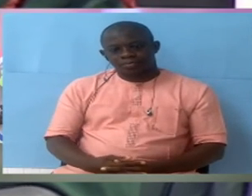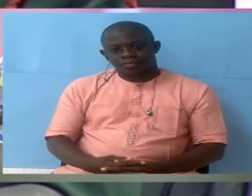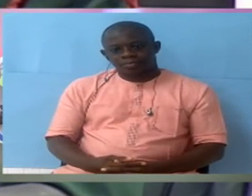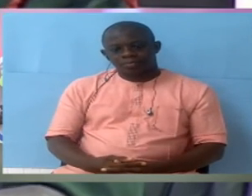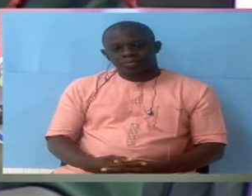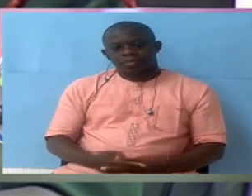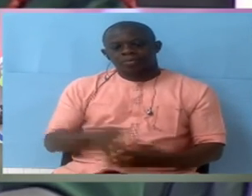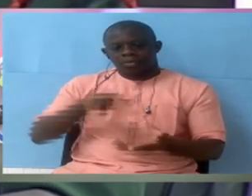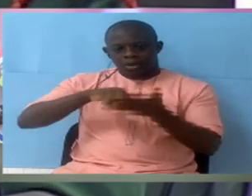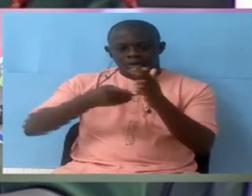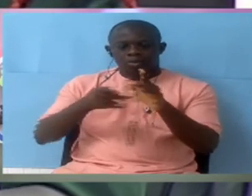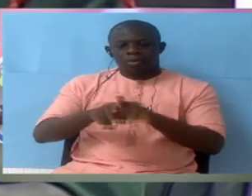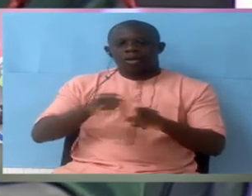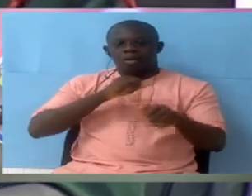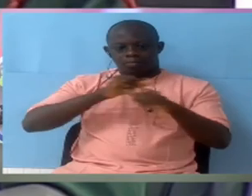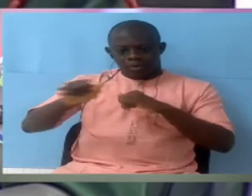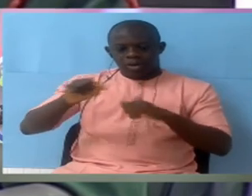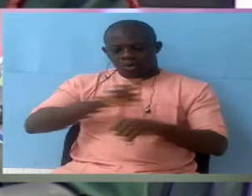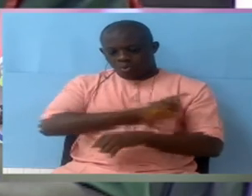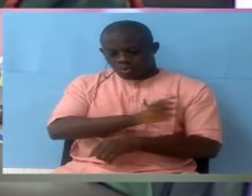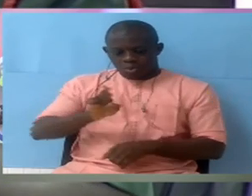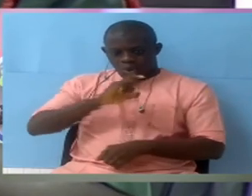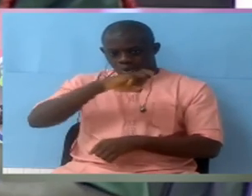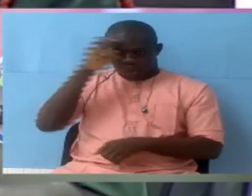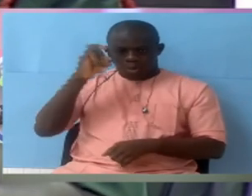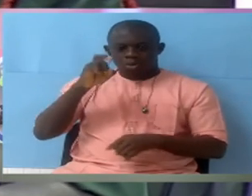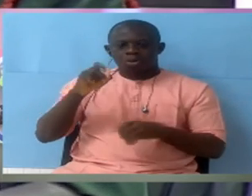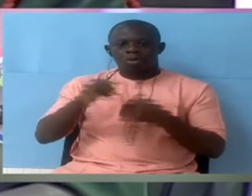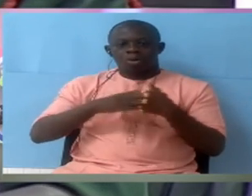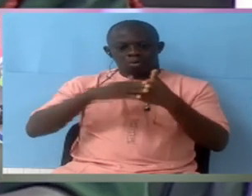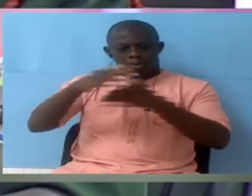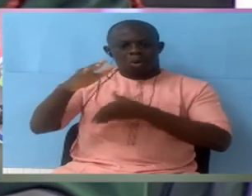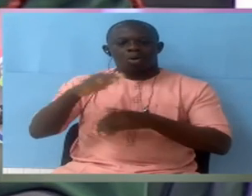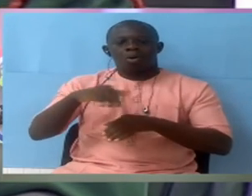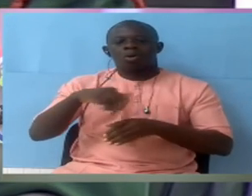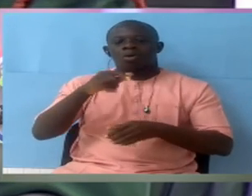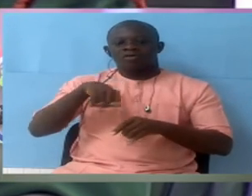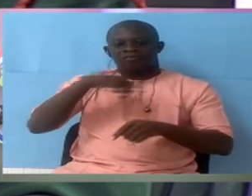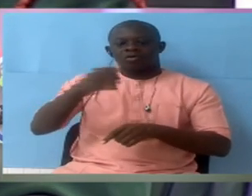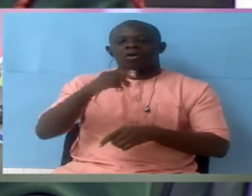Therefore, let us work amicably for our